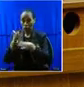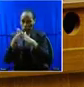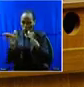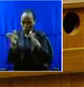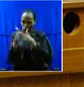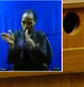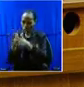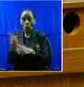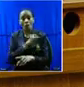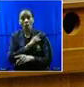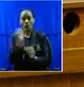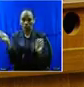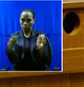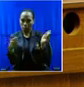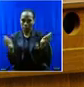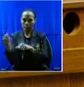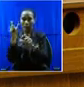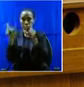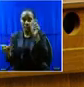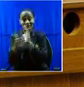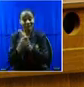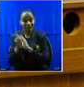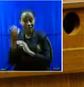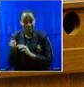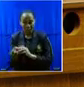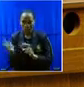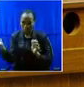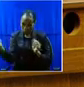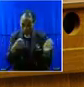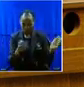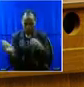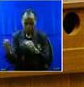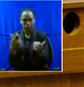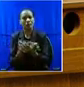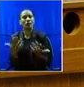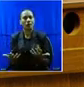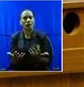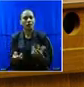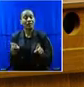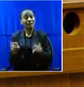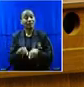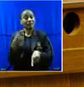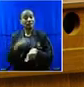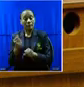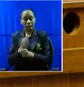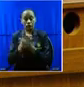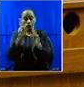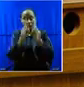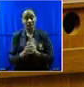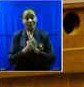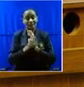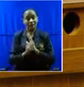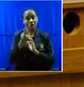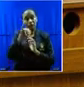highly skilled individuals to be speedily recruited and expedite the issuing of special skills